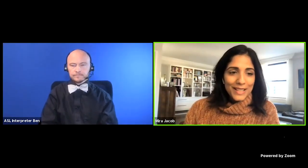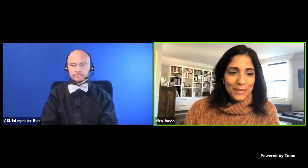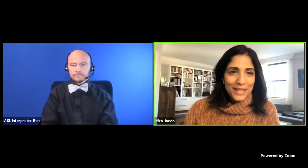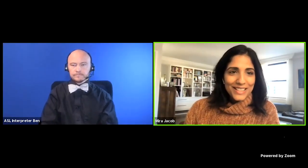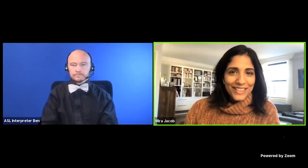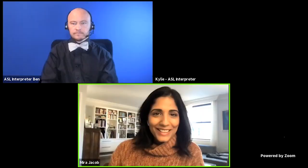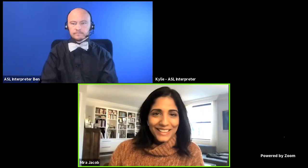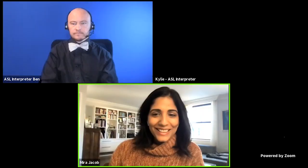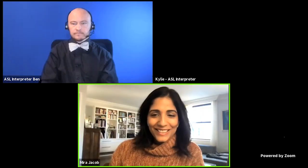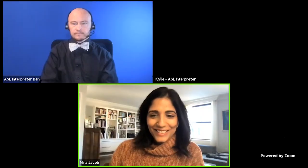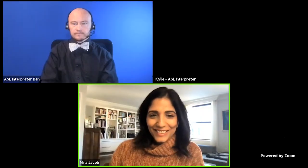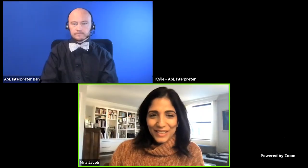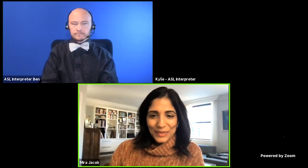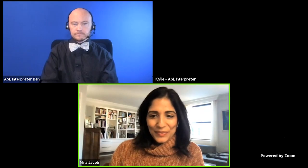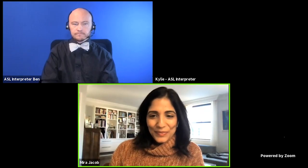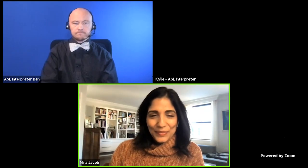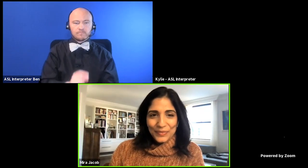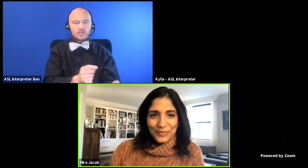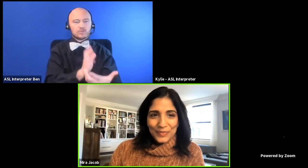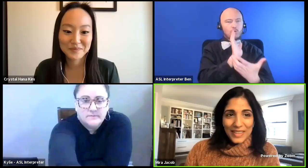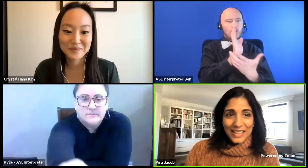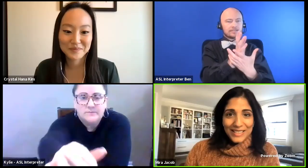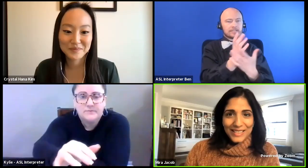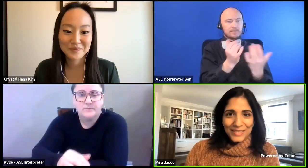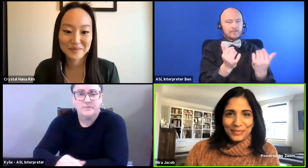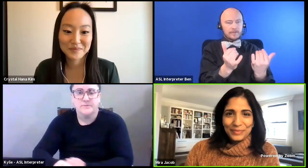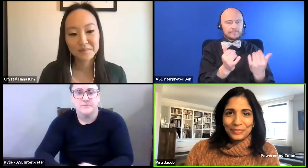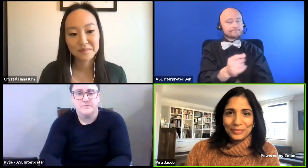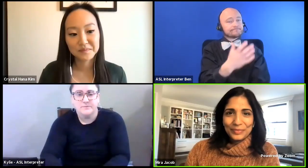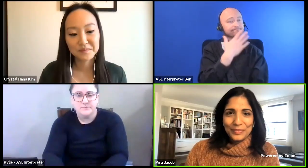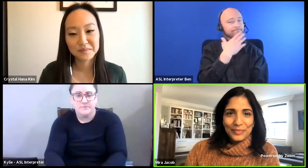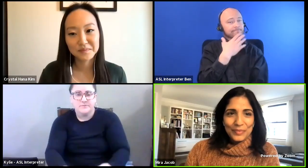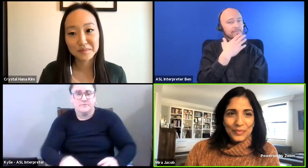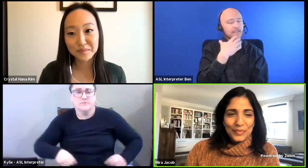I'm gonna stop by sharing that. Thanks.